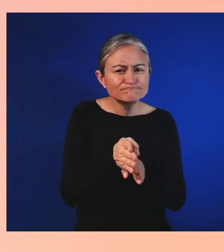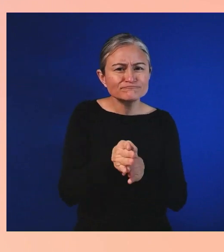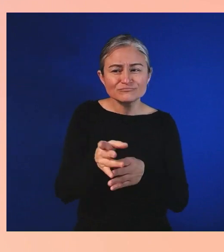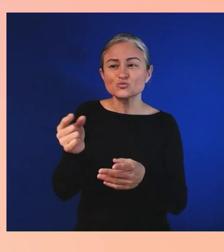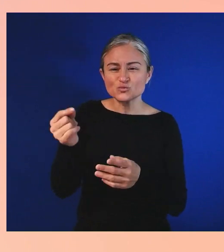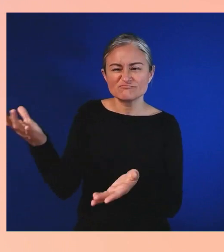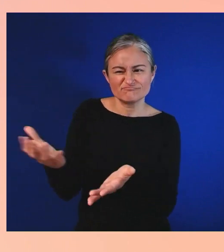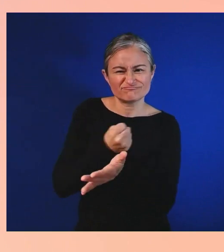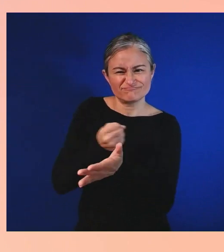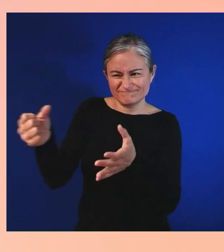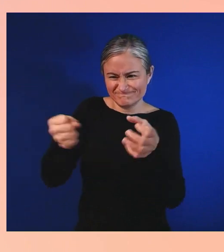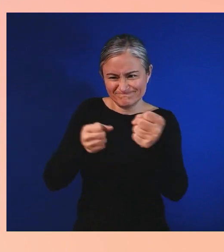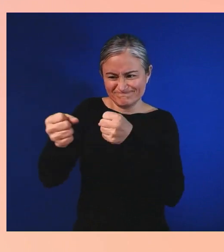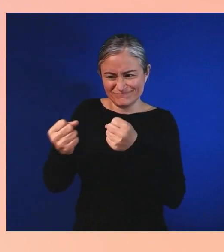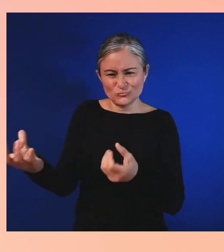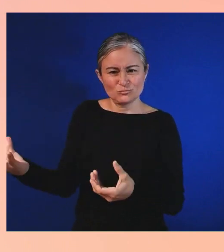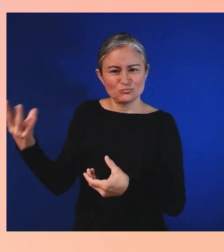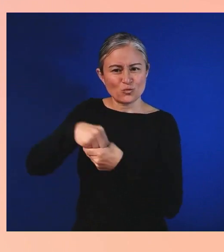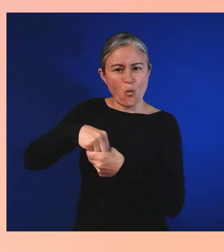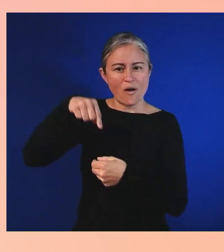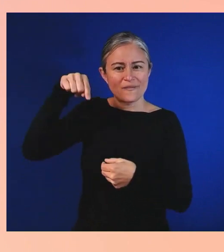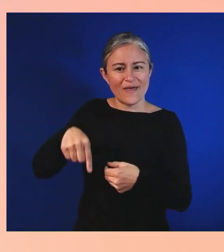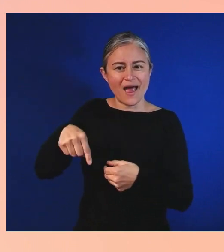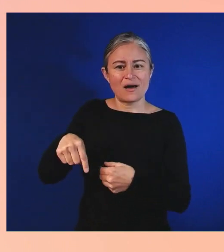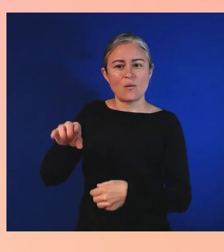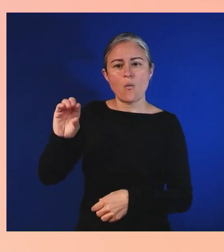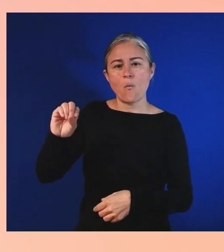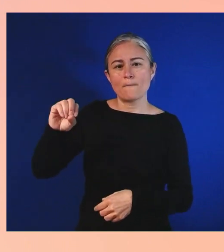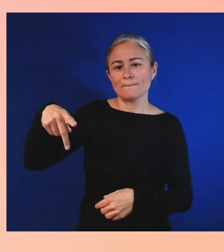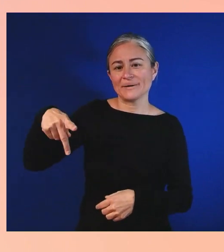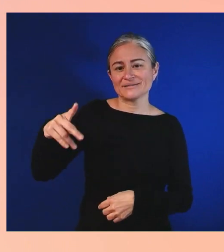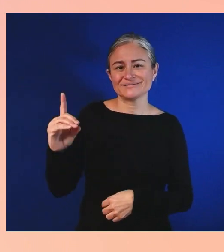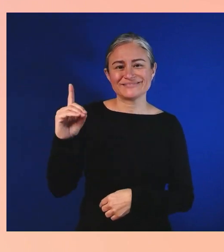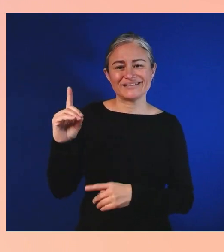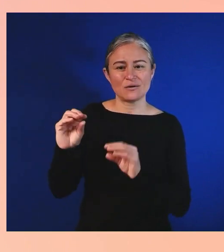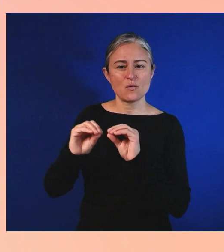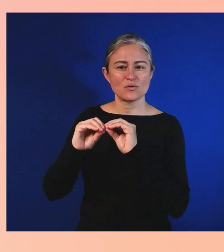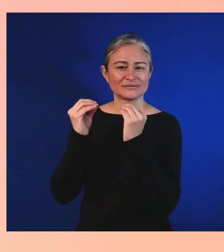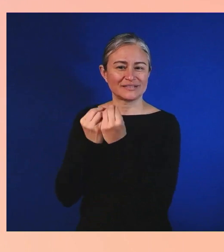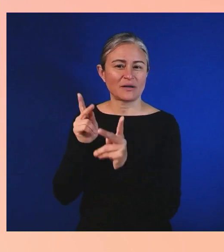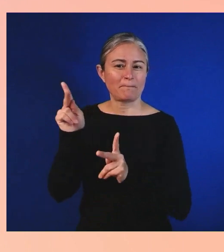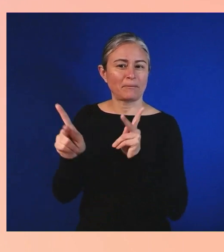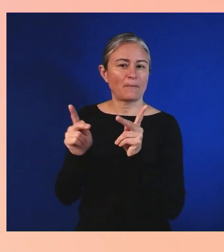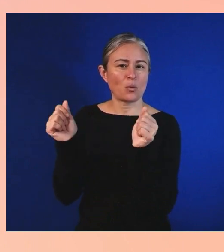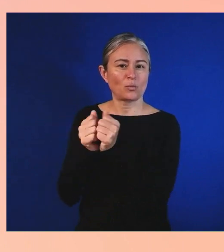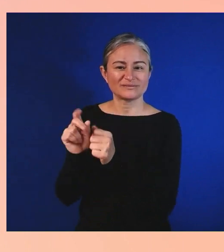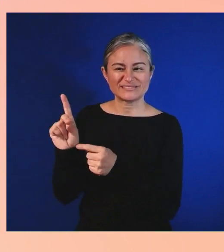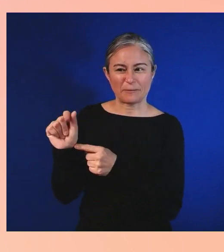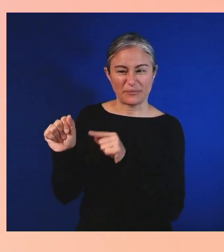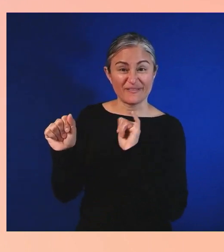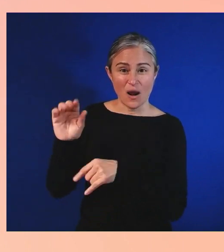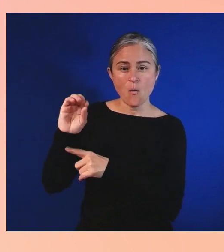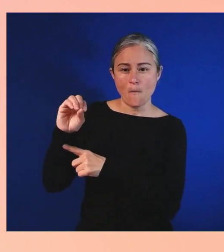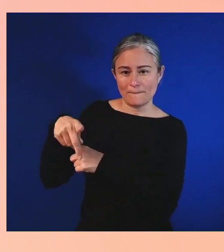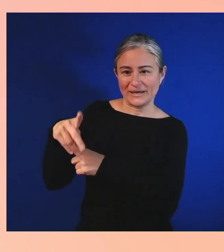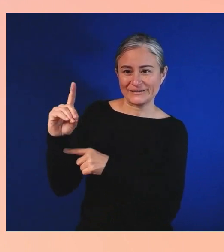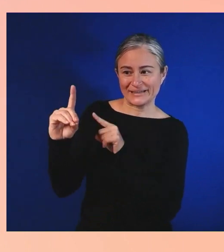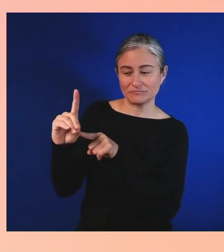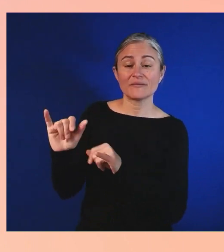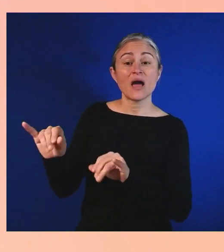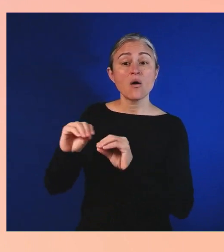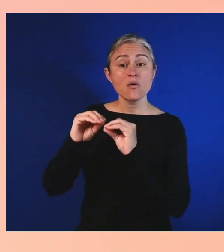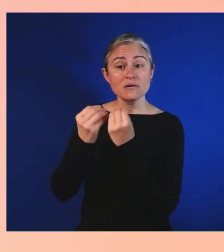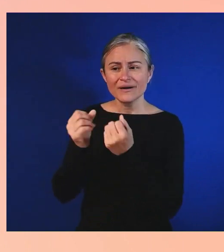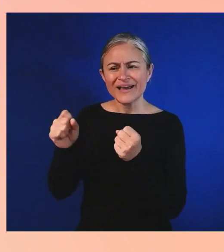to advance on those areas in the different domains, and also to build the bridges with